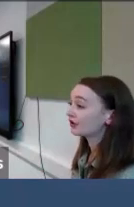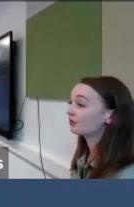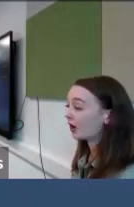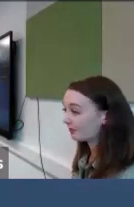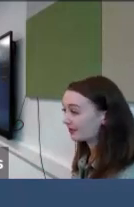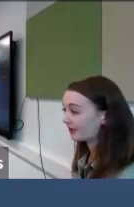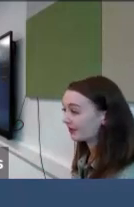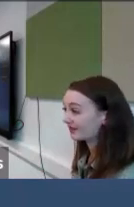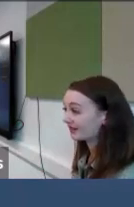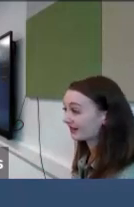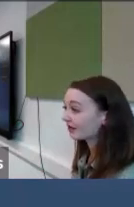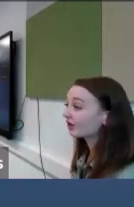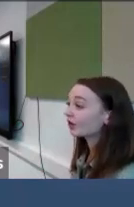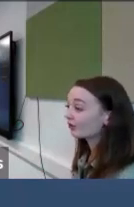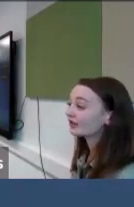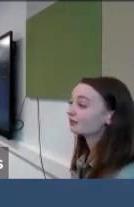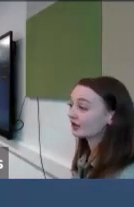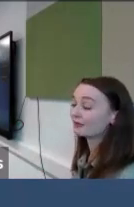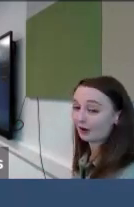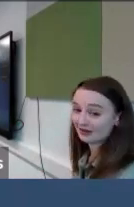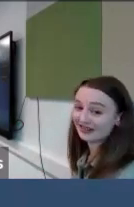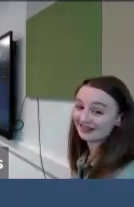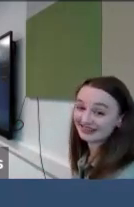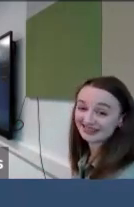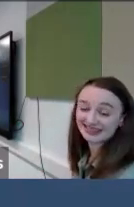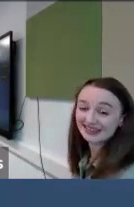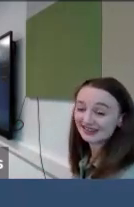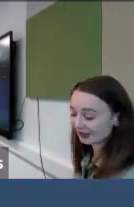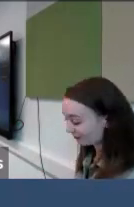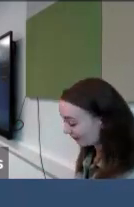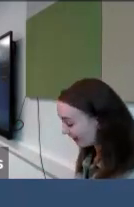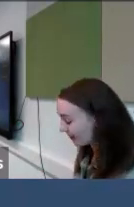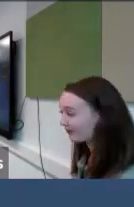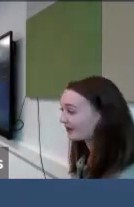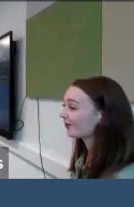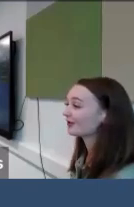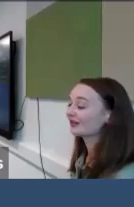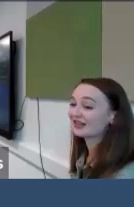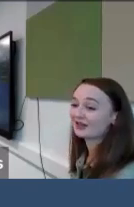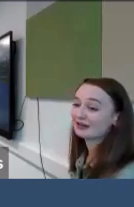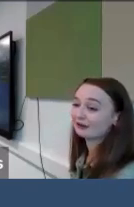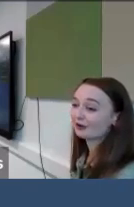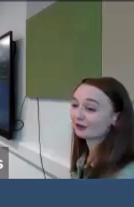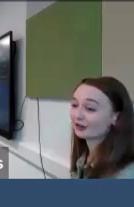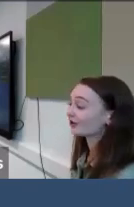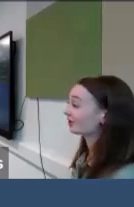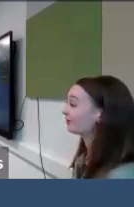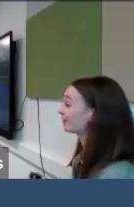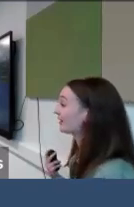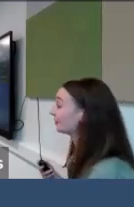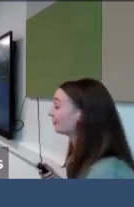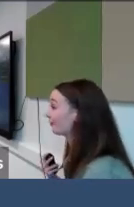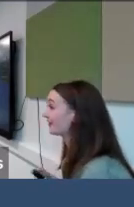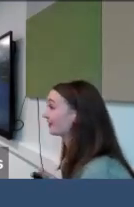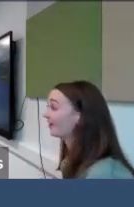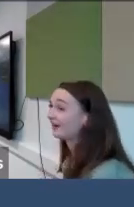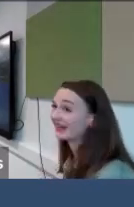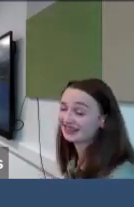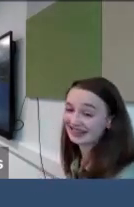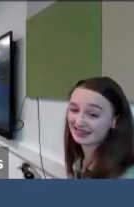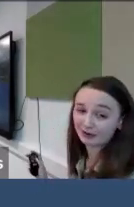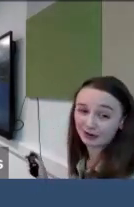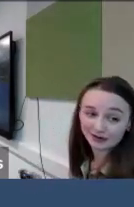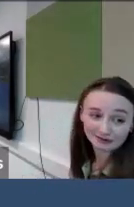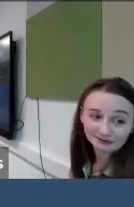doubt, presume competence. Always presume competence. The number of times I've been talked to like a 2-year-old, and not just because I wear dungarees a